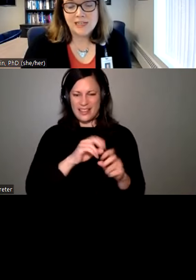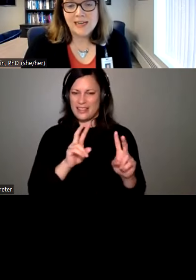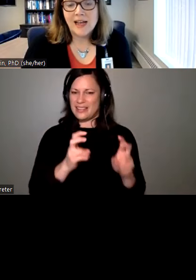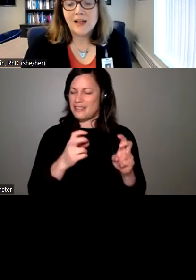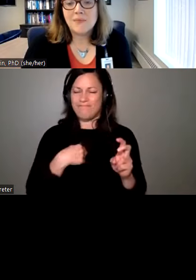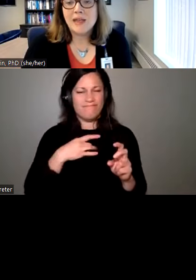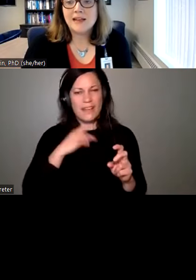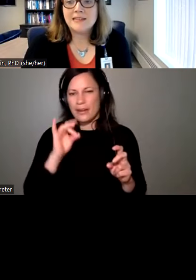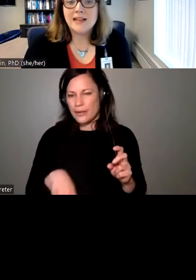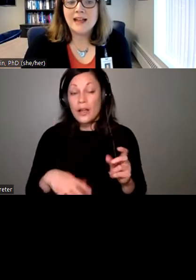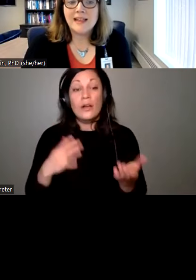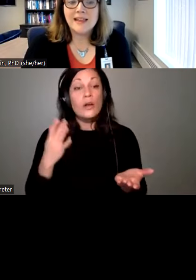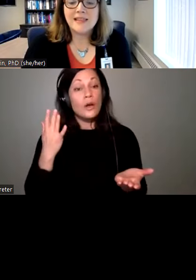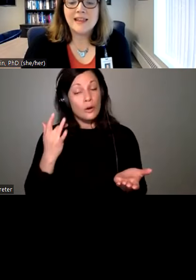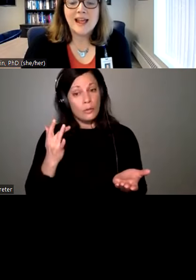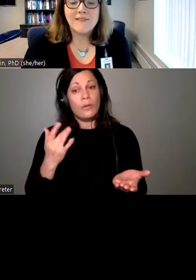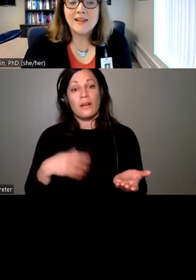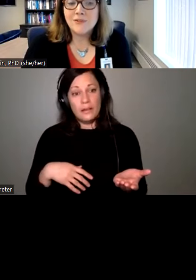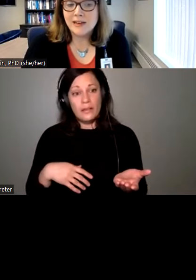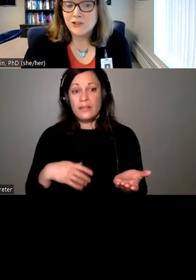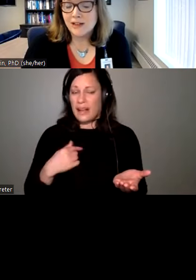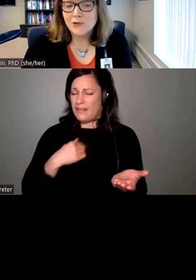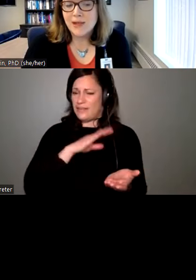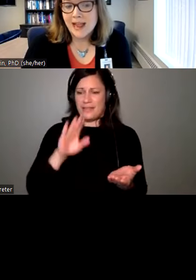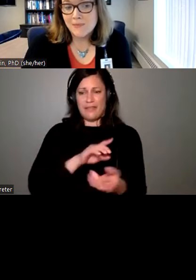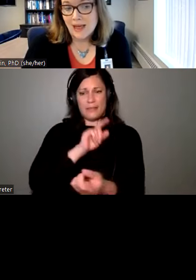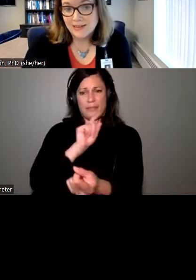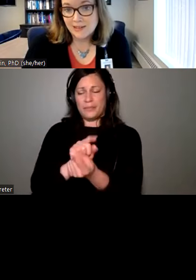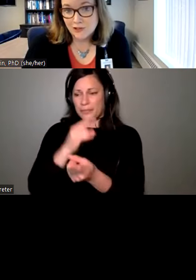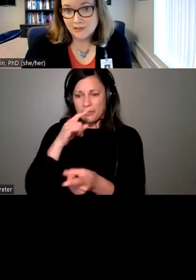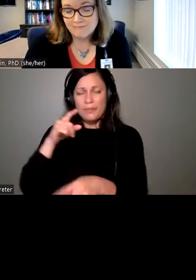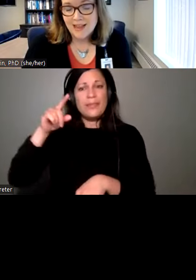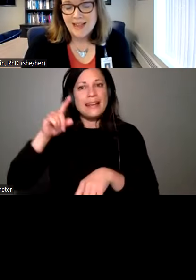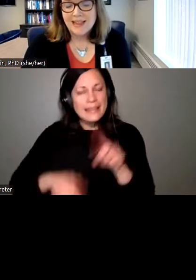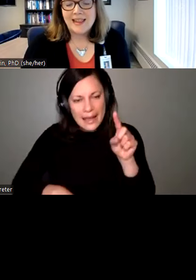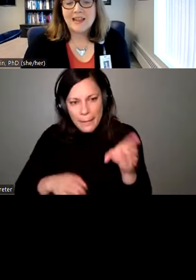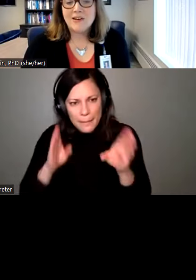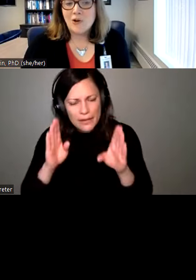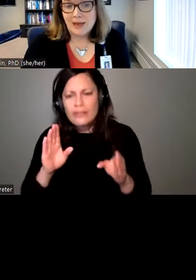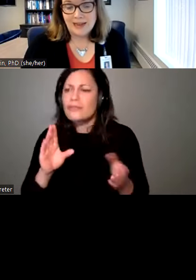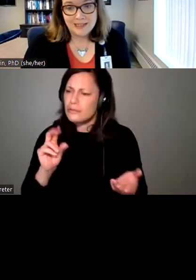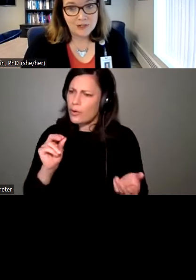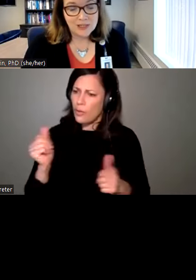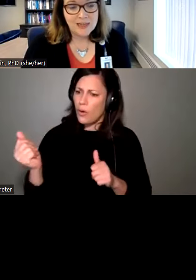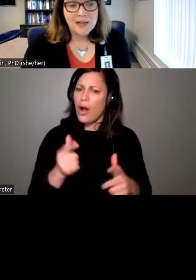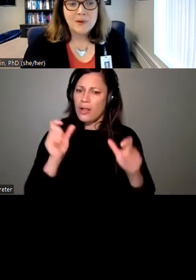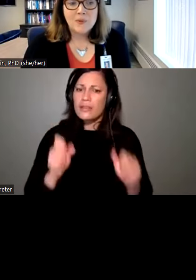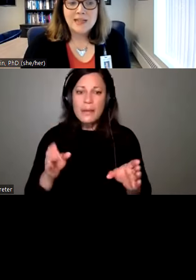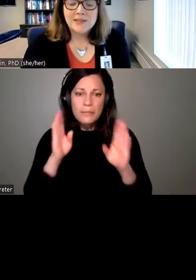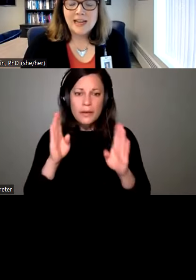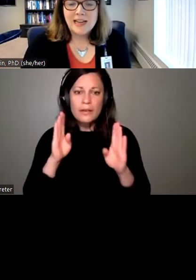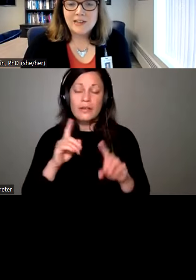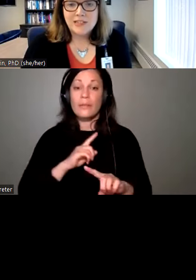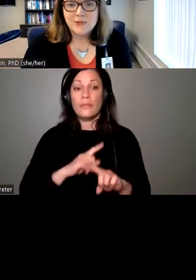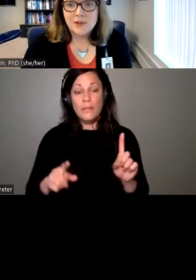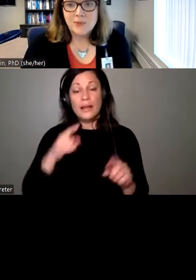ADHD because I think that I have never met a child who can't pay attention. They can all pay attention, but what kids